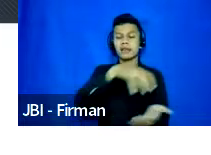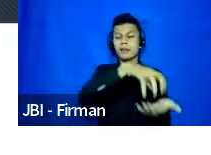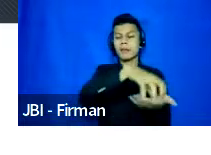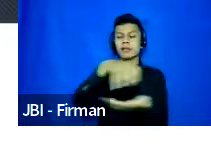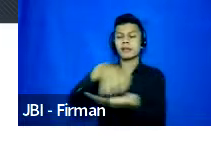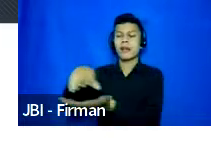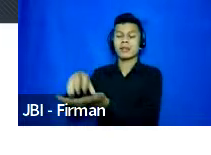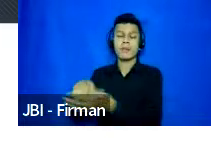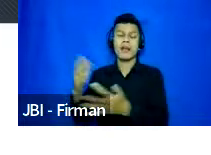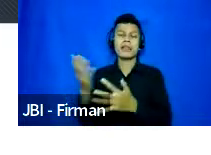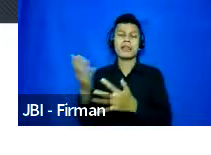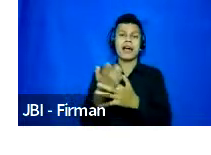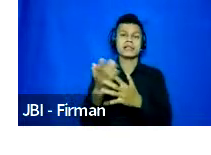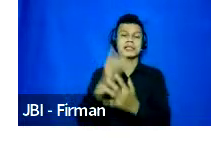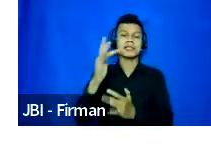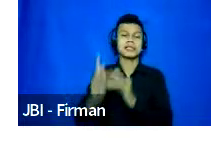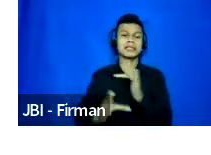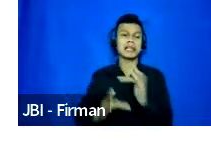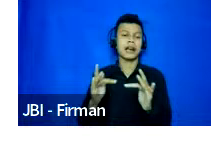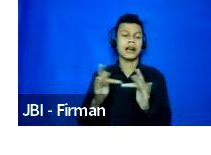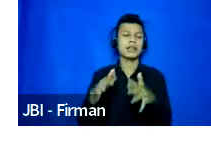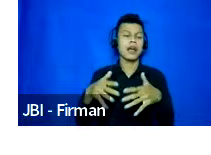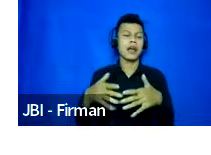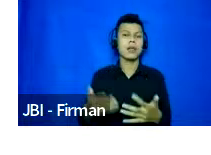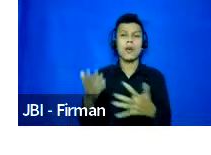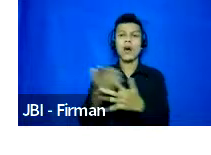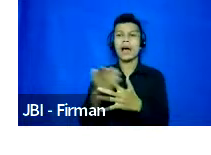internet and access to devices for learning